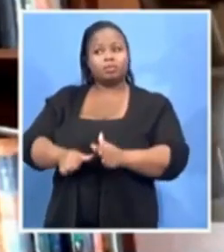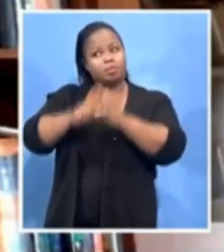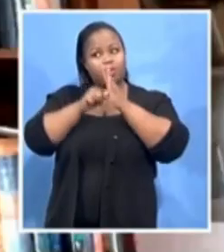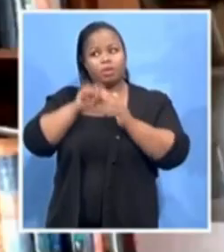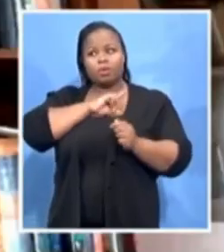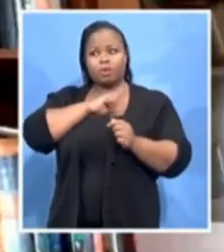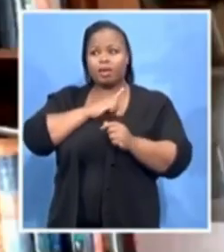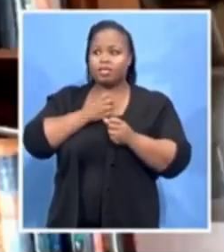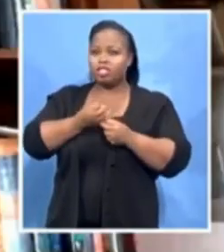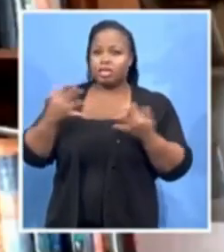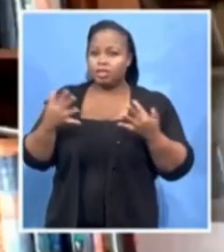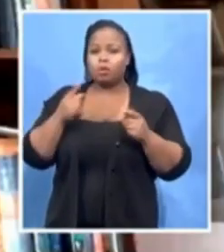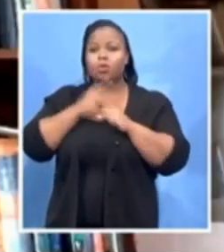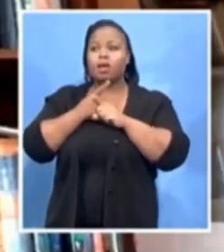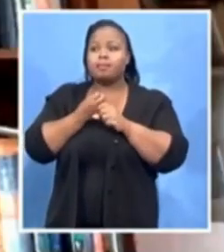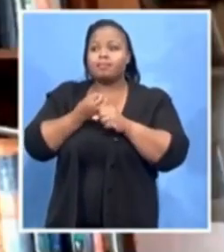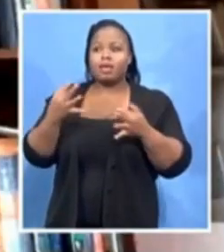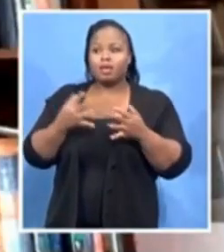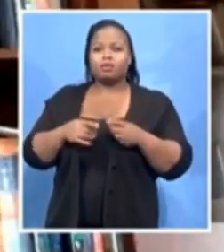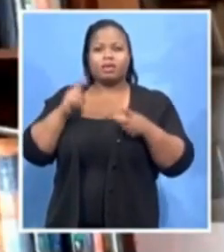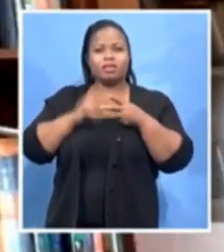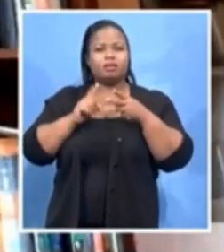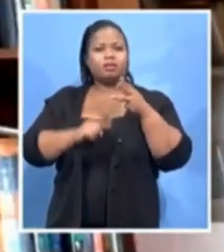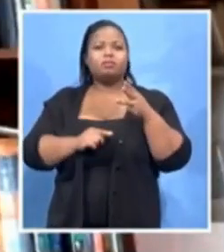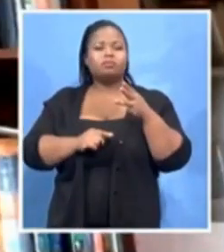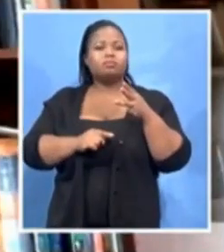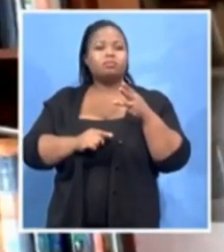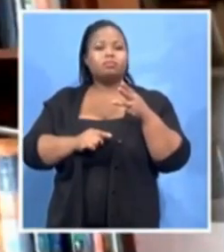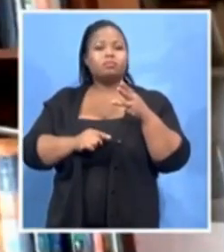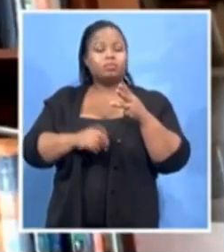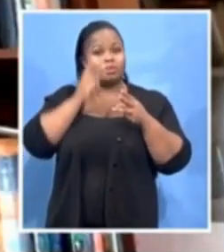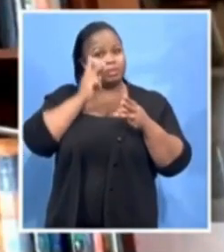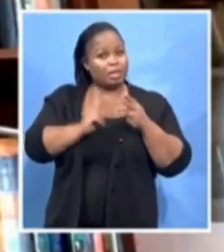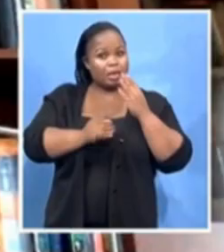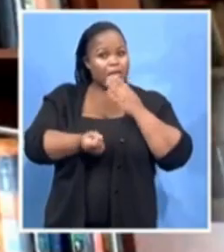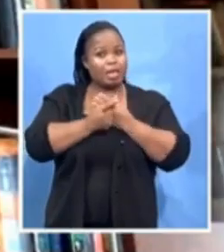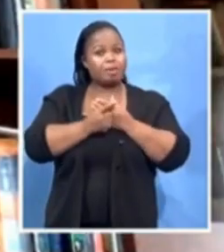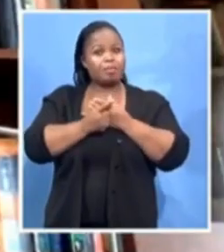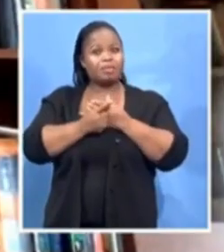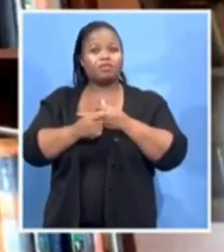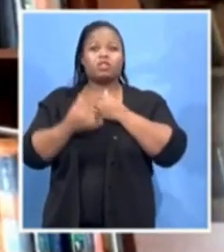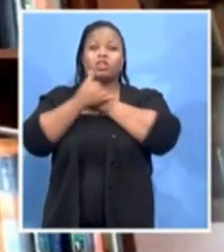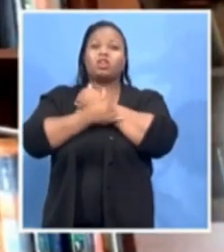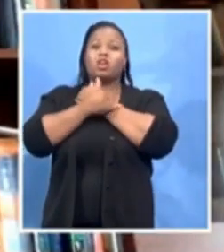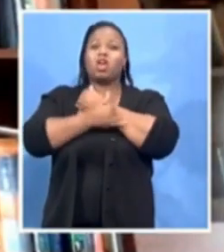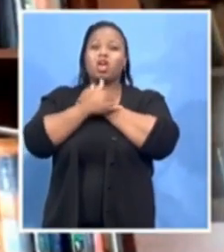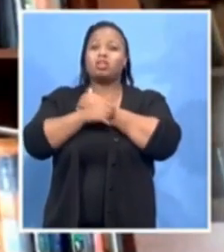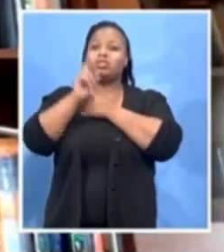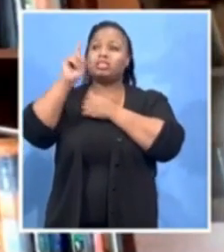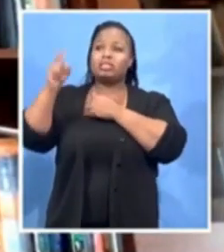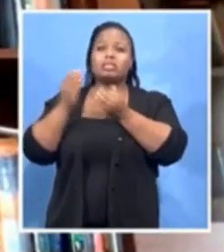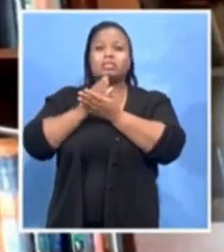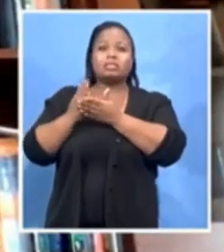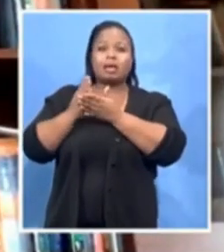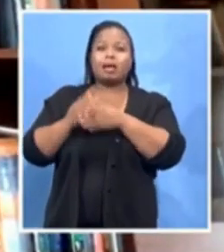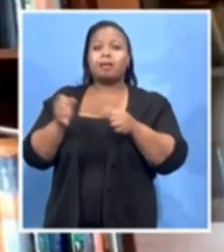consumed by the countries which were still under the colonial yoke. In Angola, we